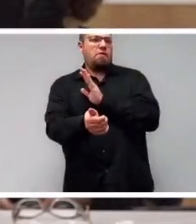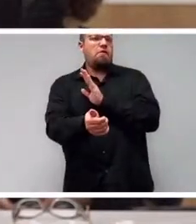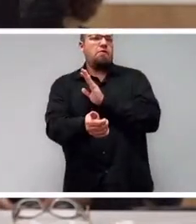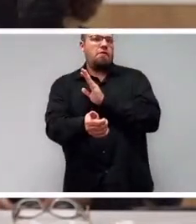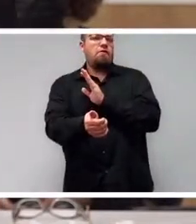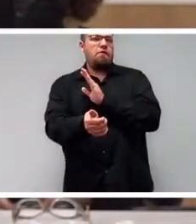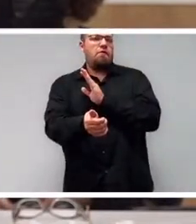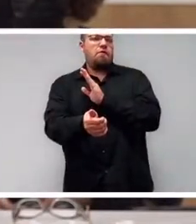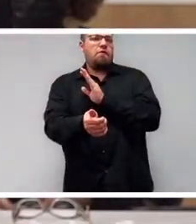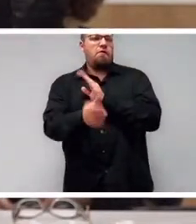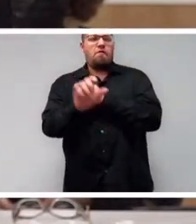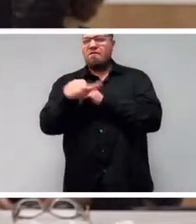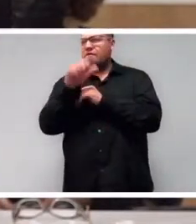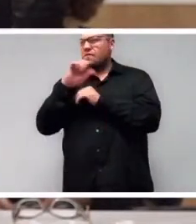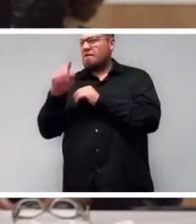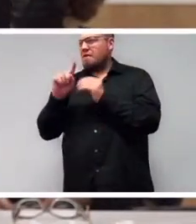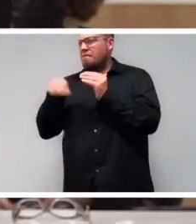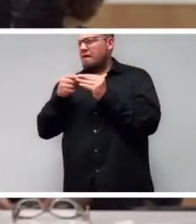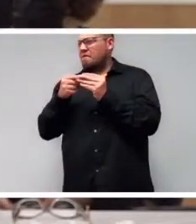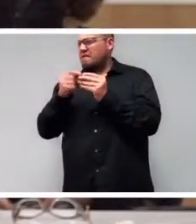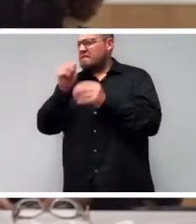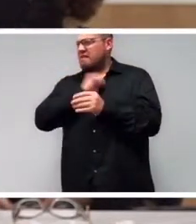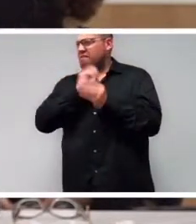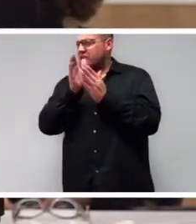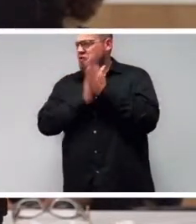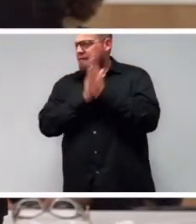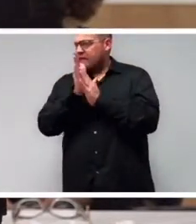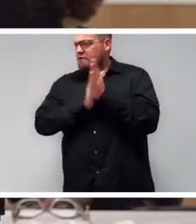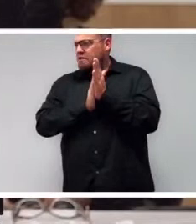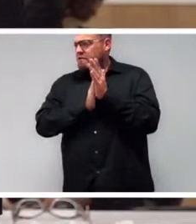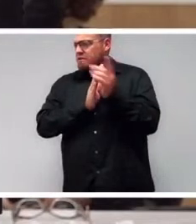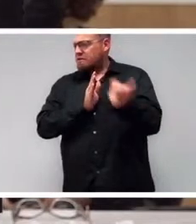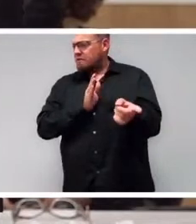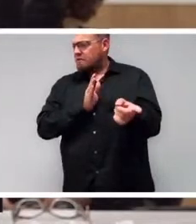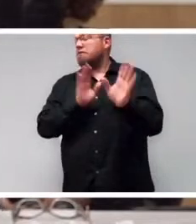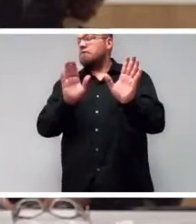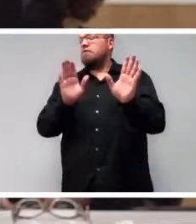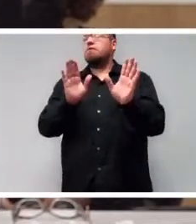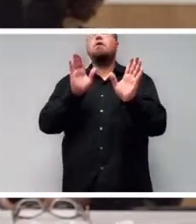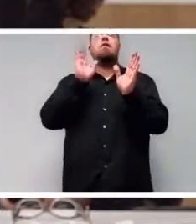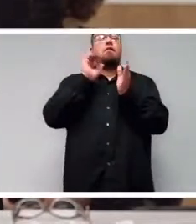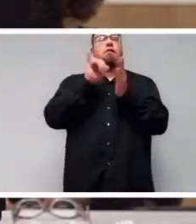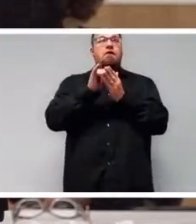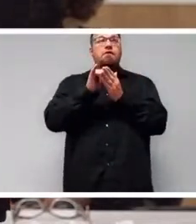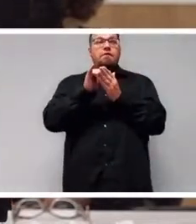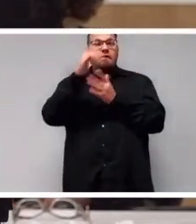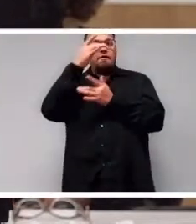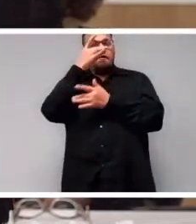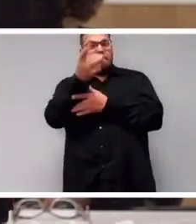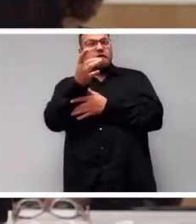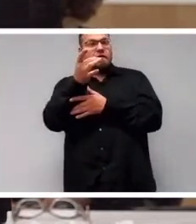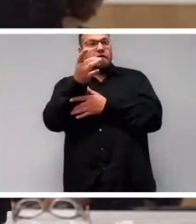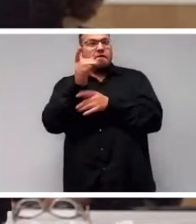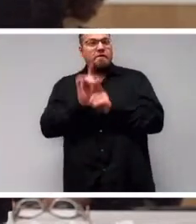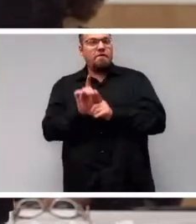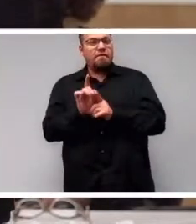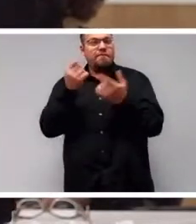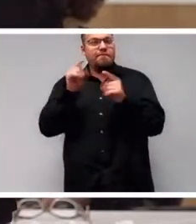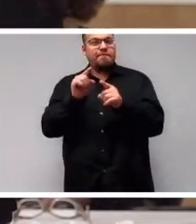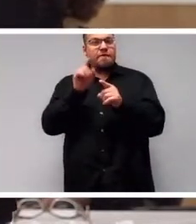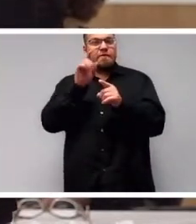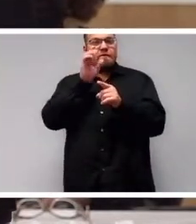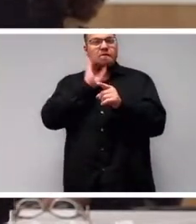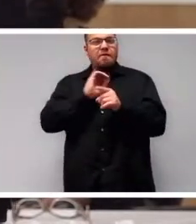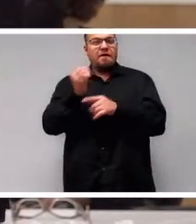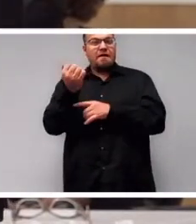There was another question about self-determination, I'm not sure. Oh, the parents. Mm-hmm. And that's always an interesting one as well, because when students turn 18, they